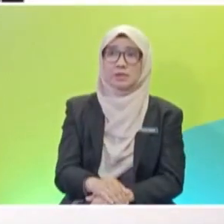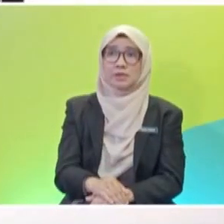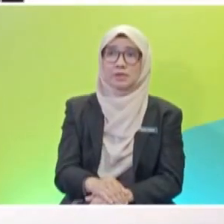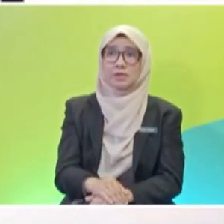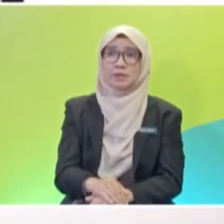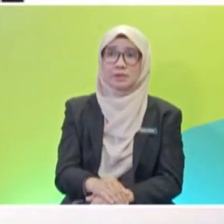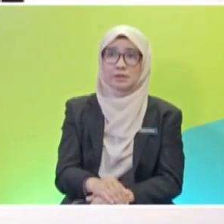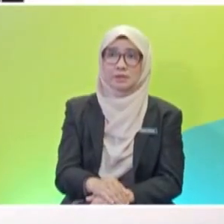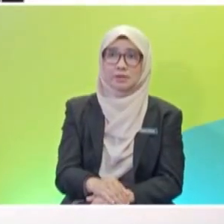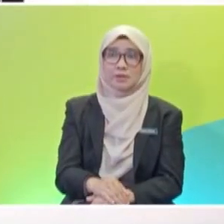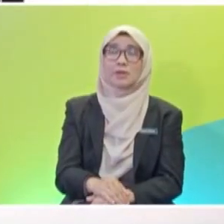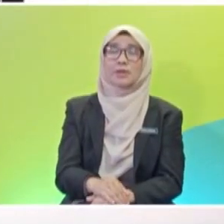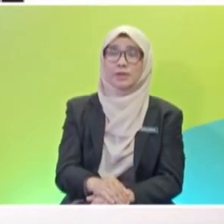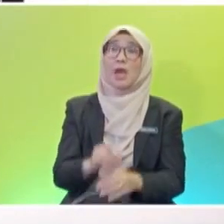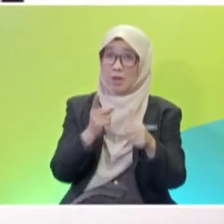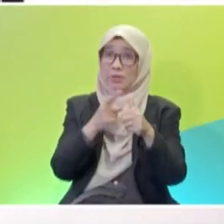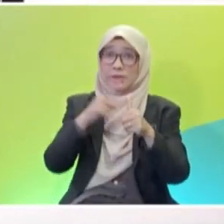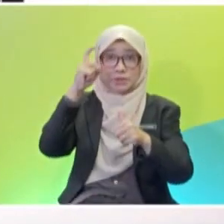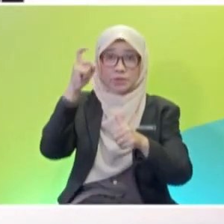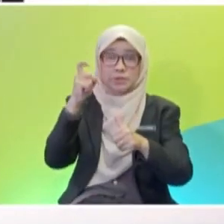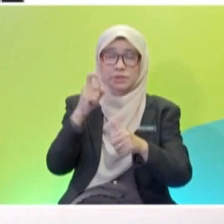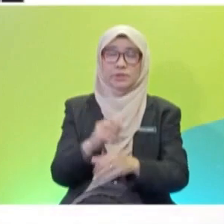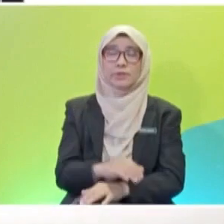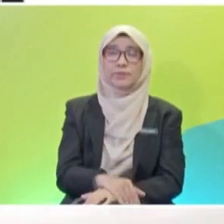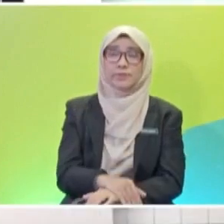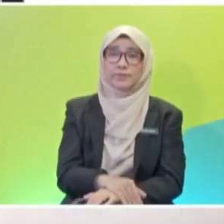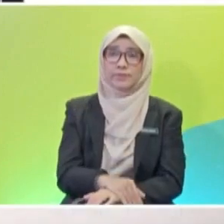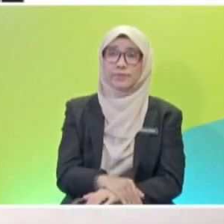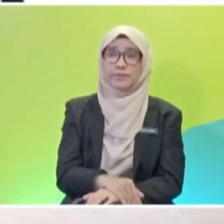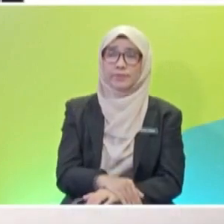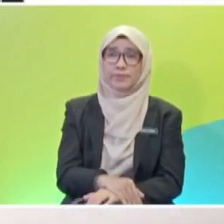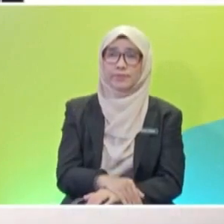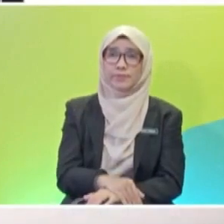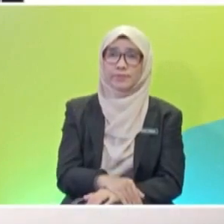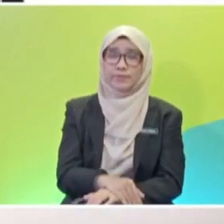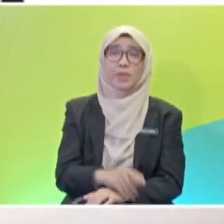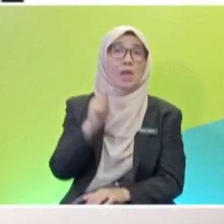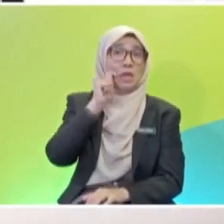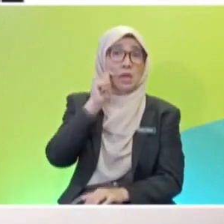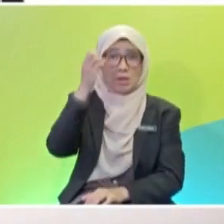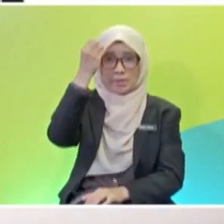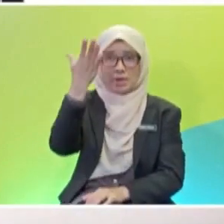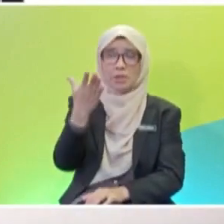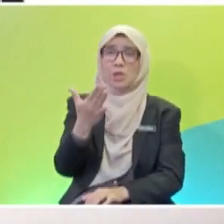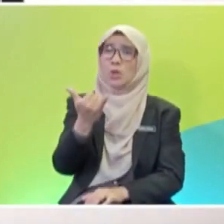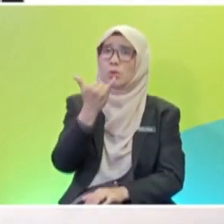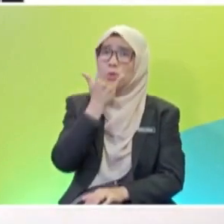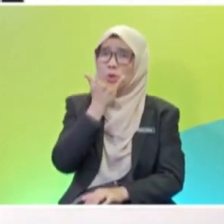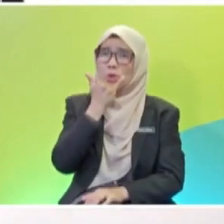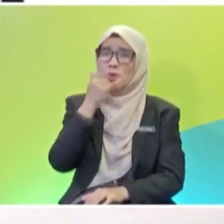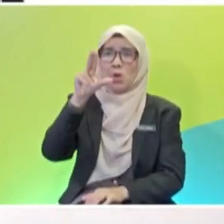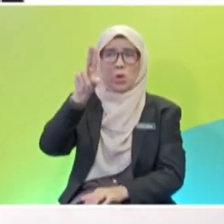Are we going to the first or second question? First. Divya says no photo manipulation at all. What about